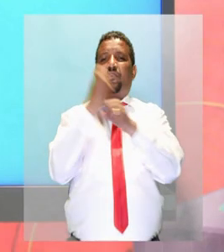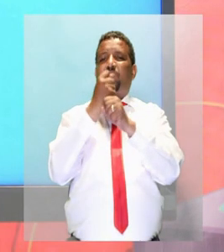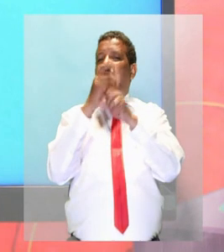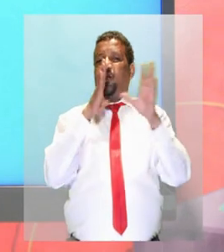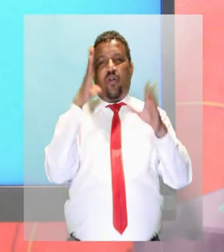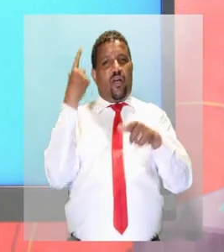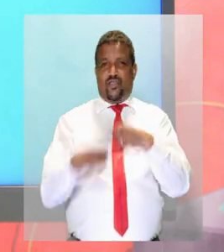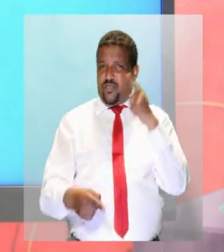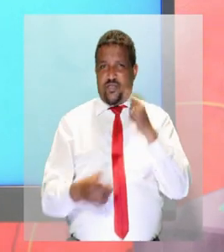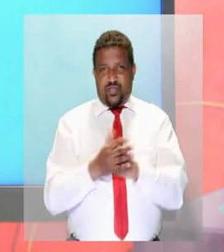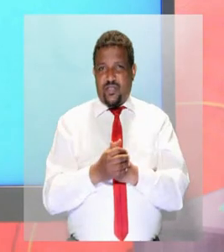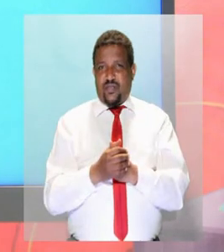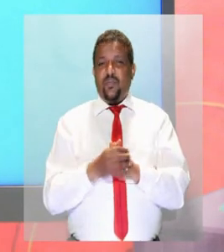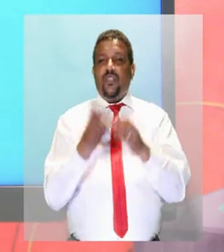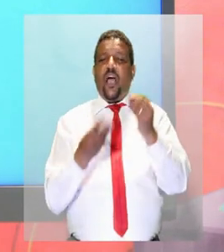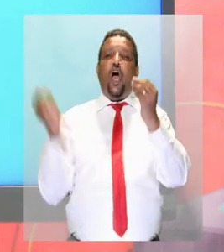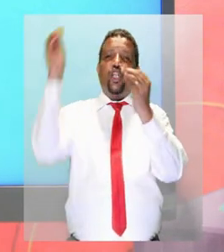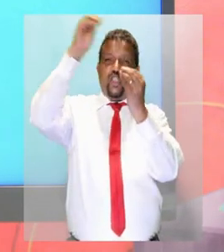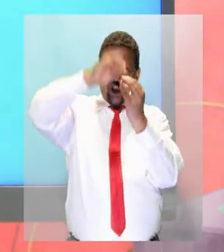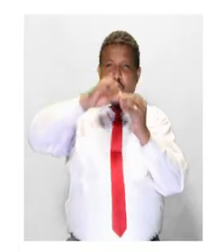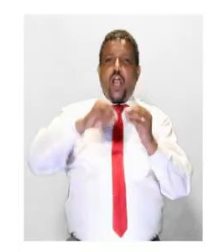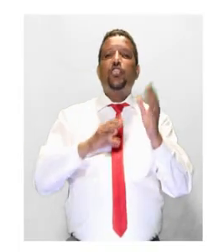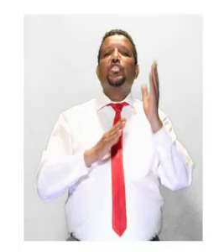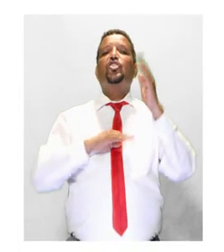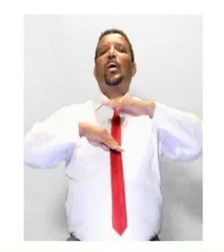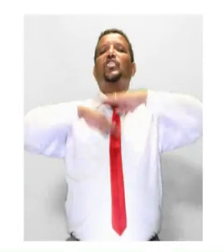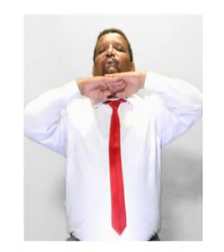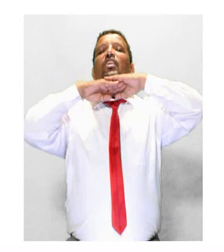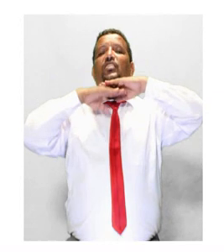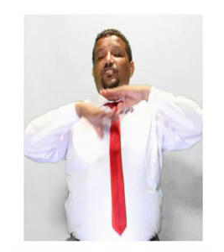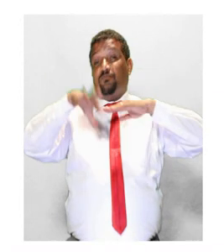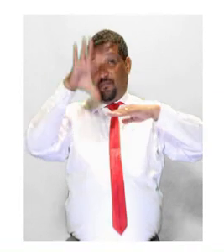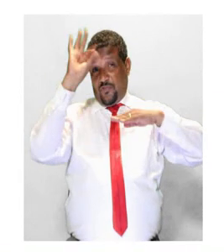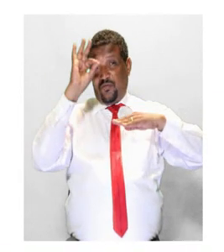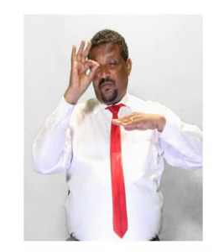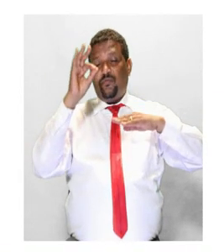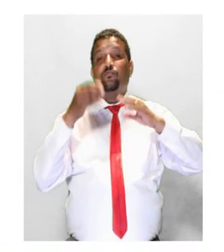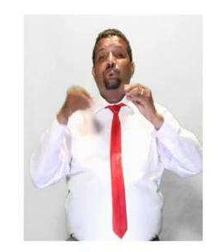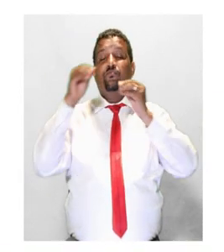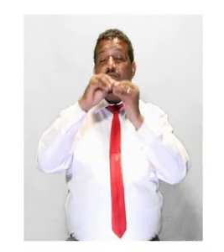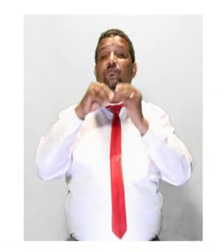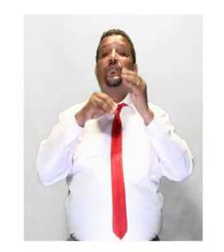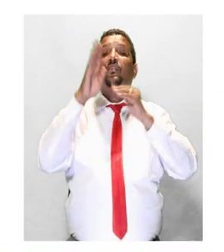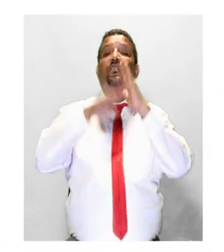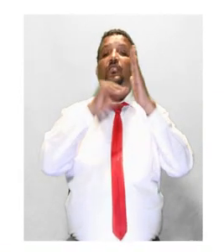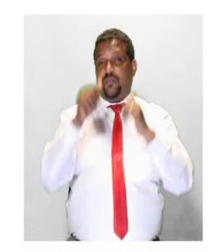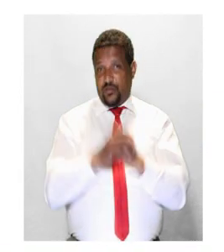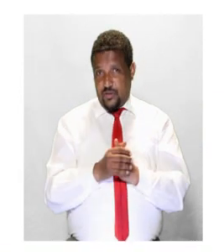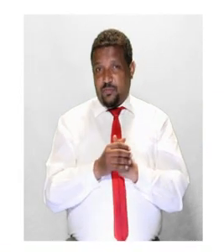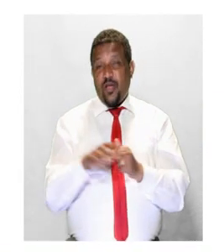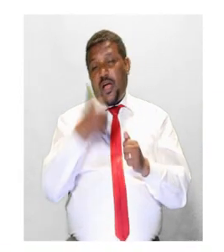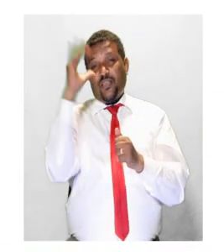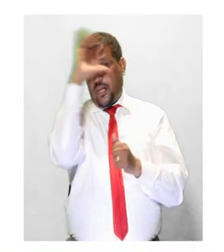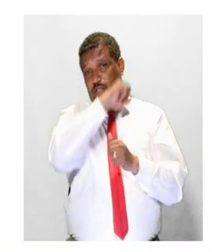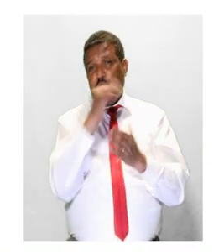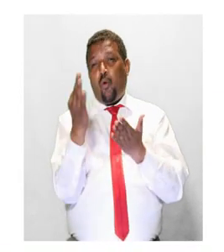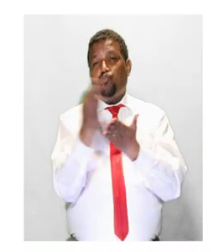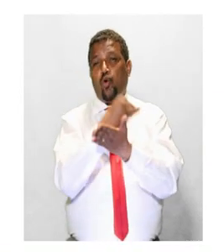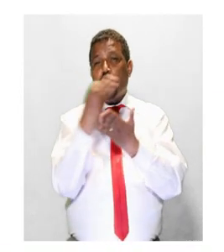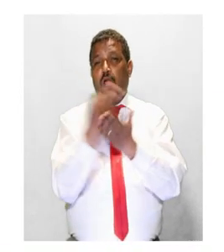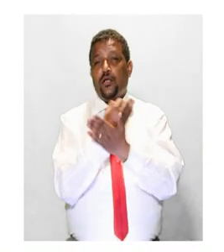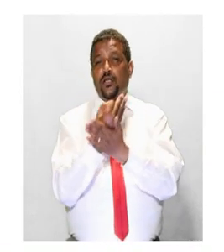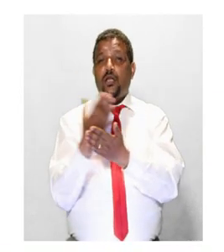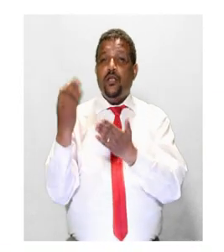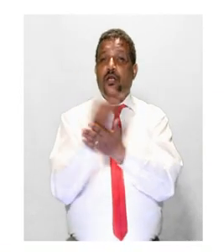means the additional satisfaction that we get from additional consumption will not decline. The other assumption is the product consumed must